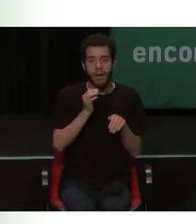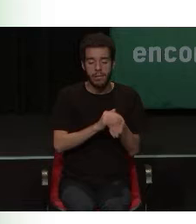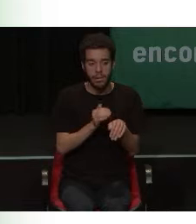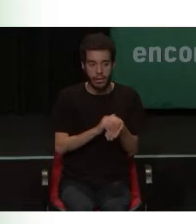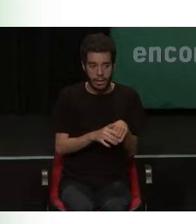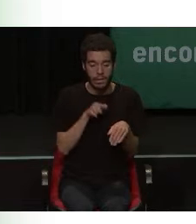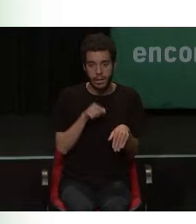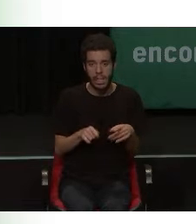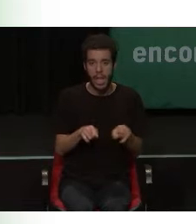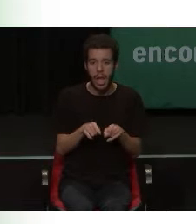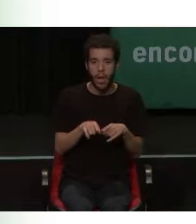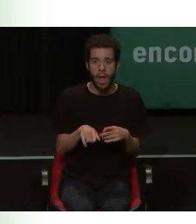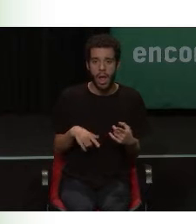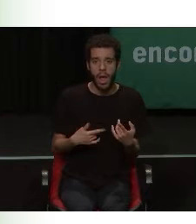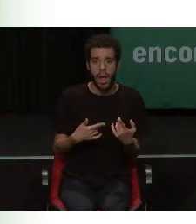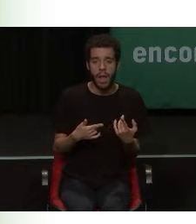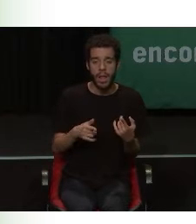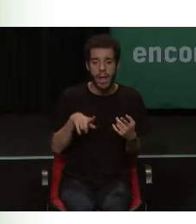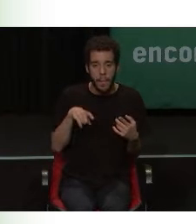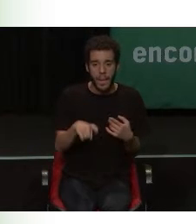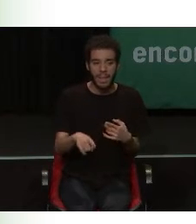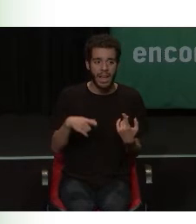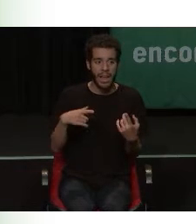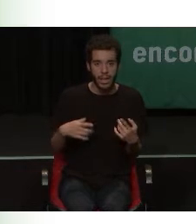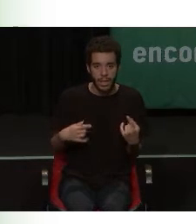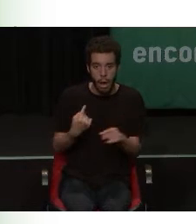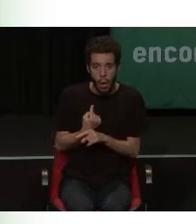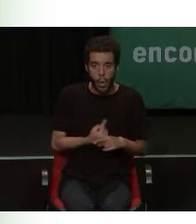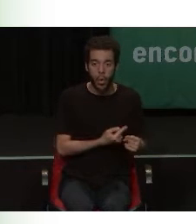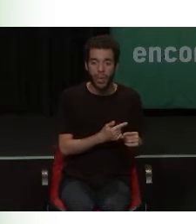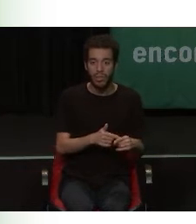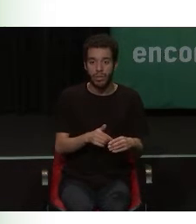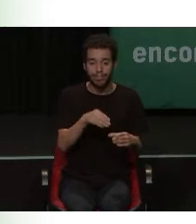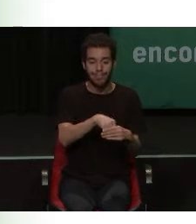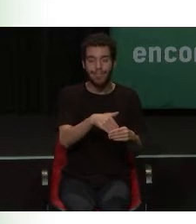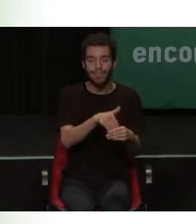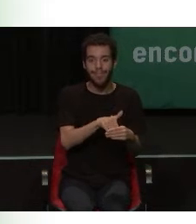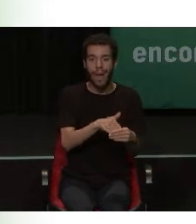pets are a reservoir of the presence of these